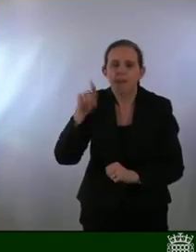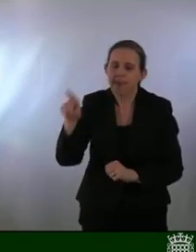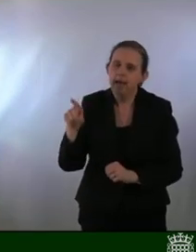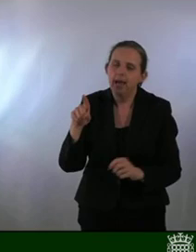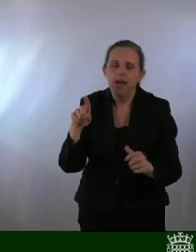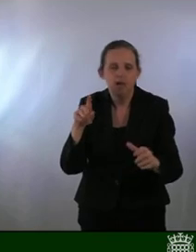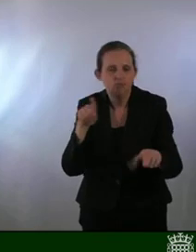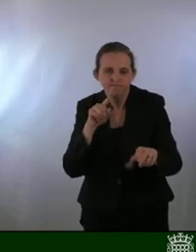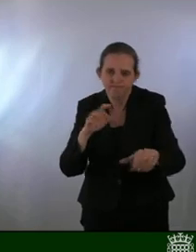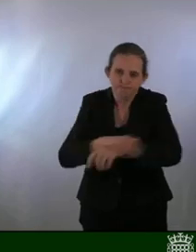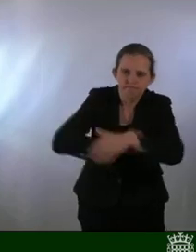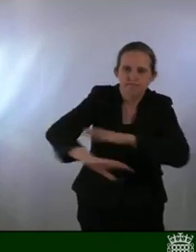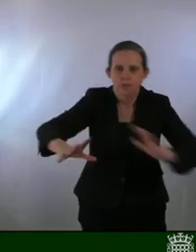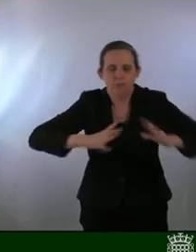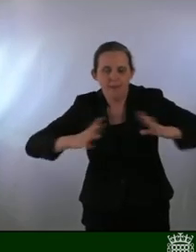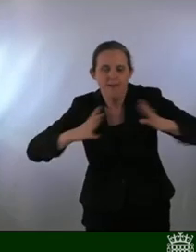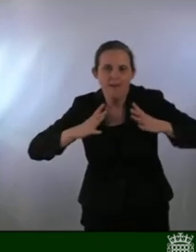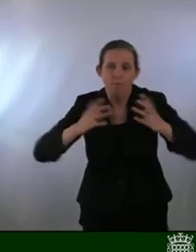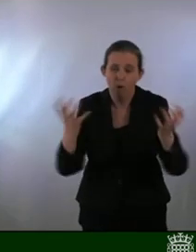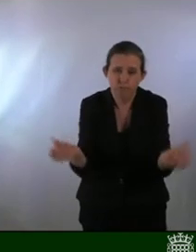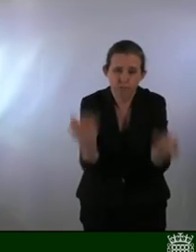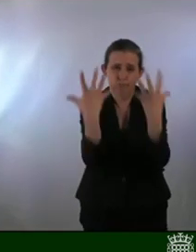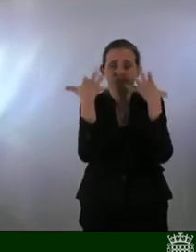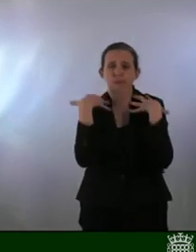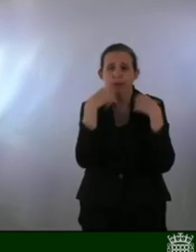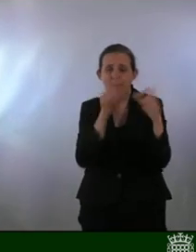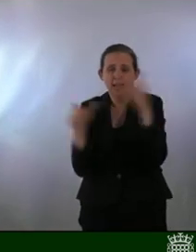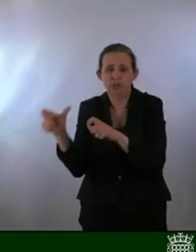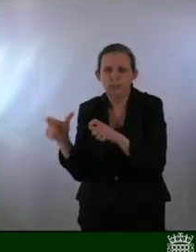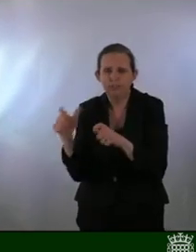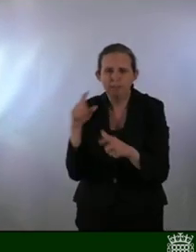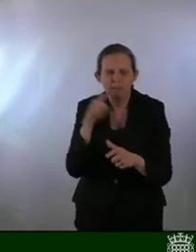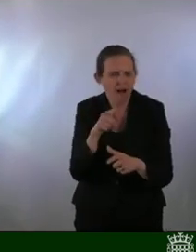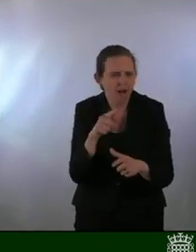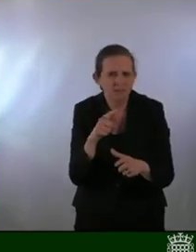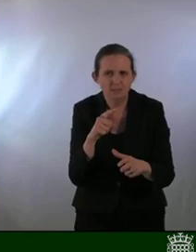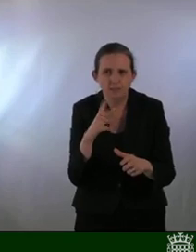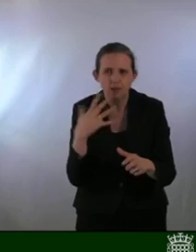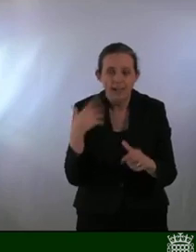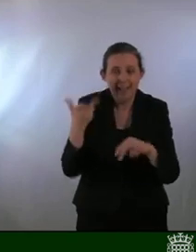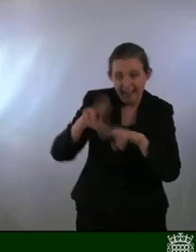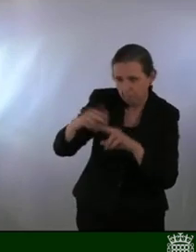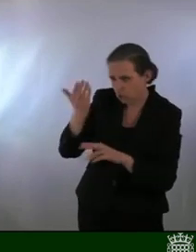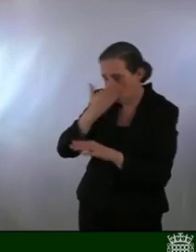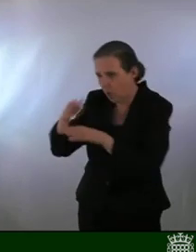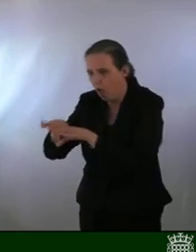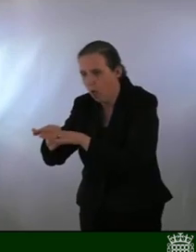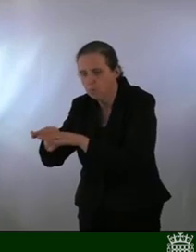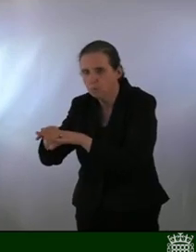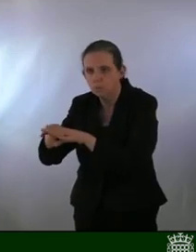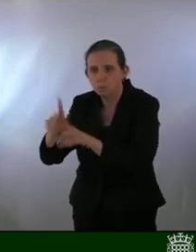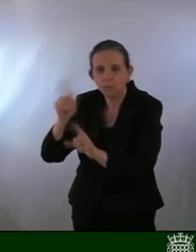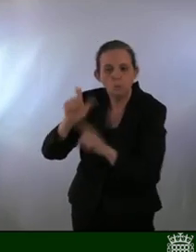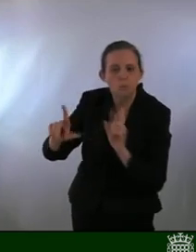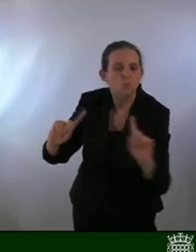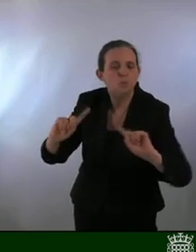in Covid-19. But what they did say to me, the big problem they've got is knowing what to do if the schools close and what that then means